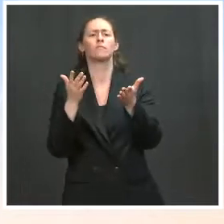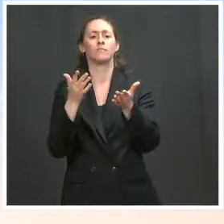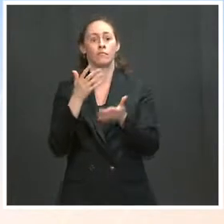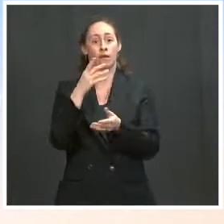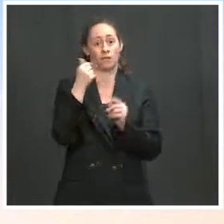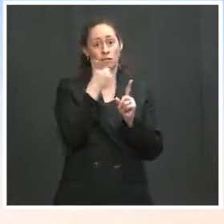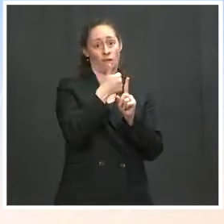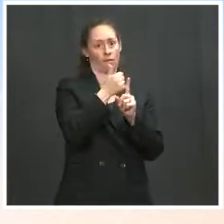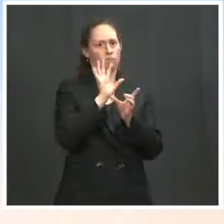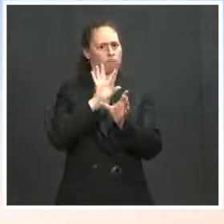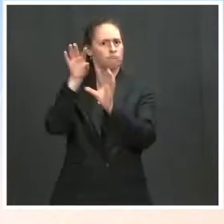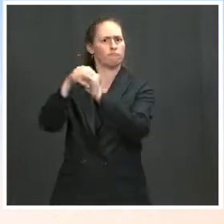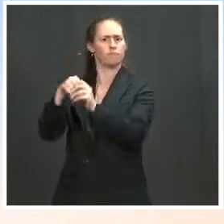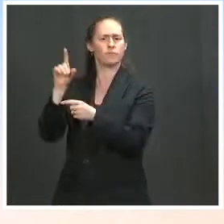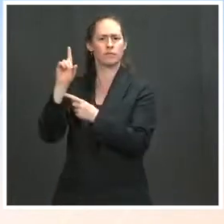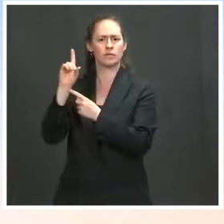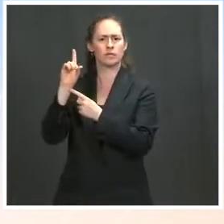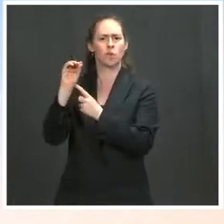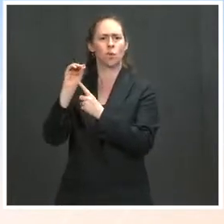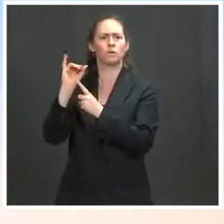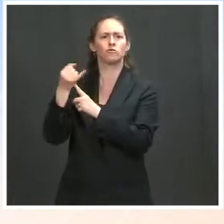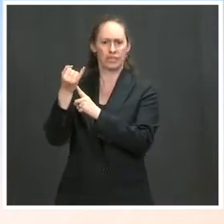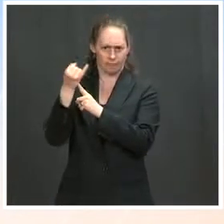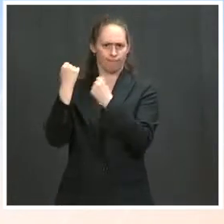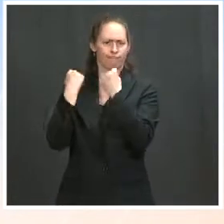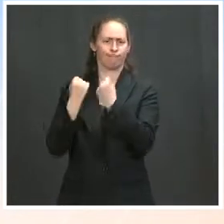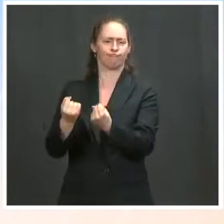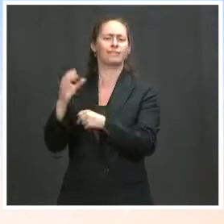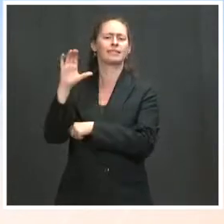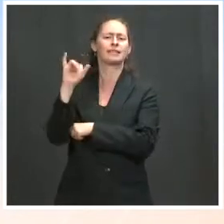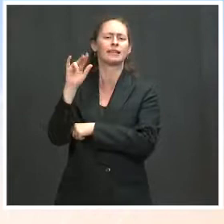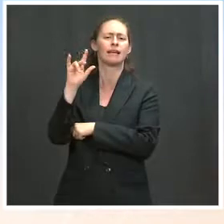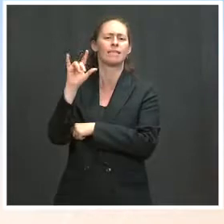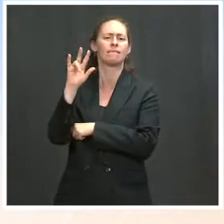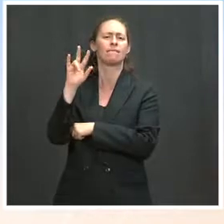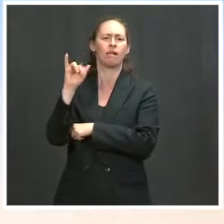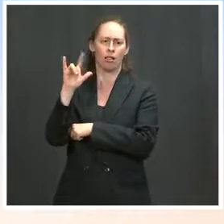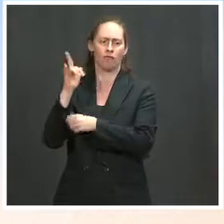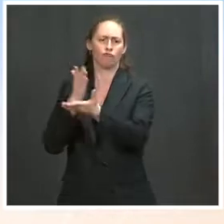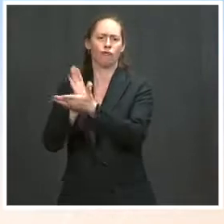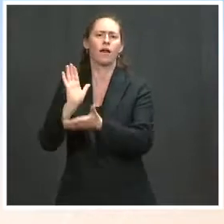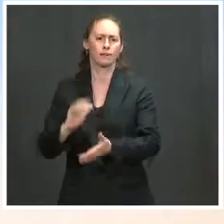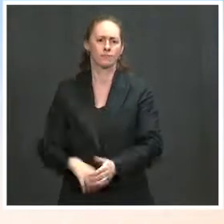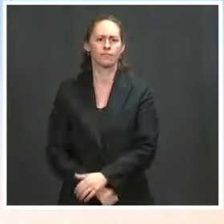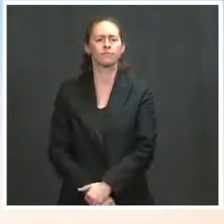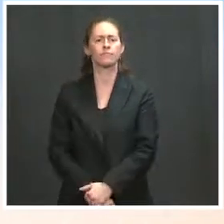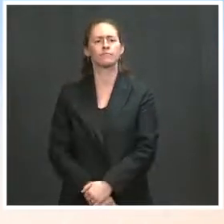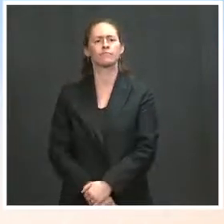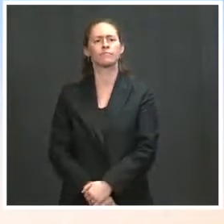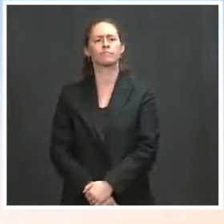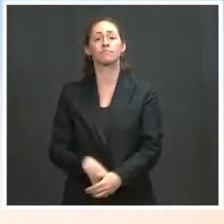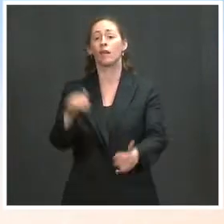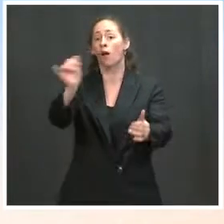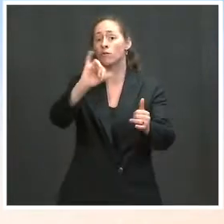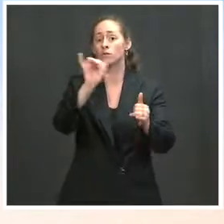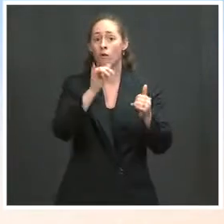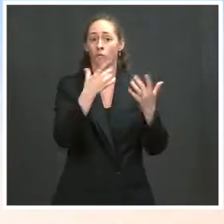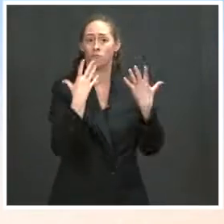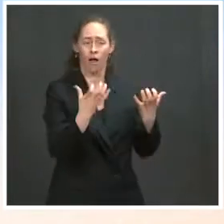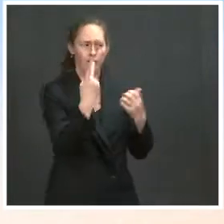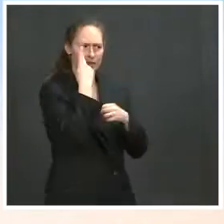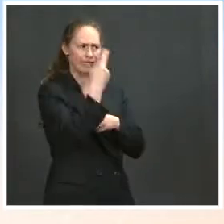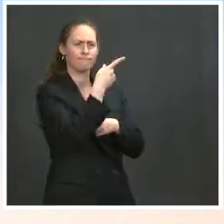rights progress, including on police reform. Chiquita is a lifelong public servant who has worked